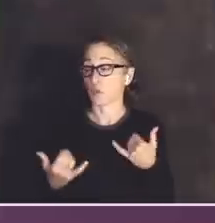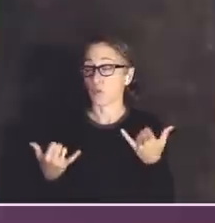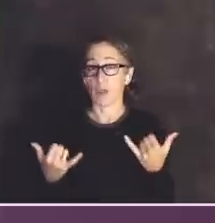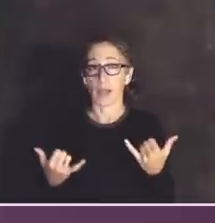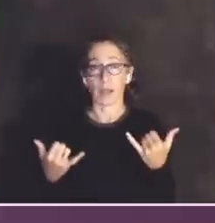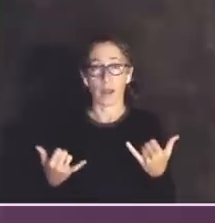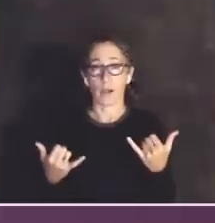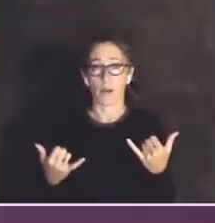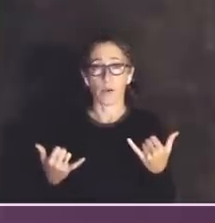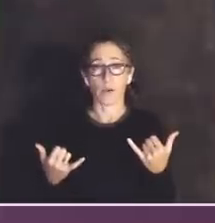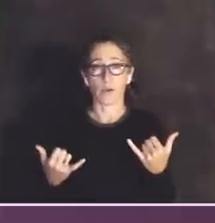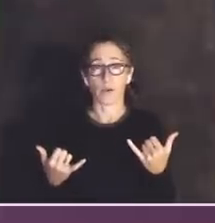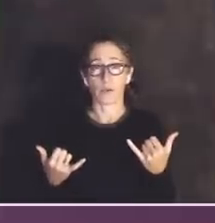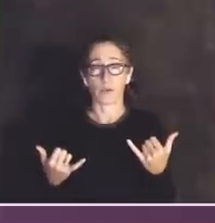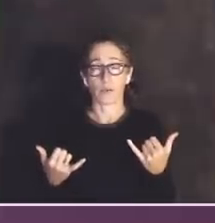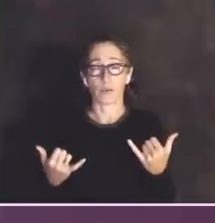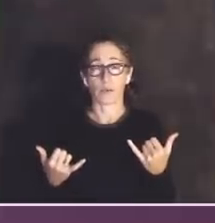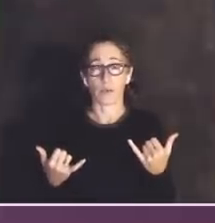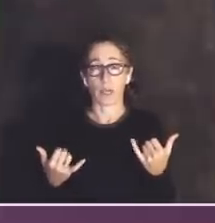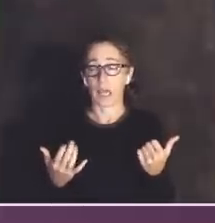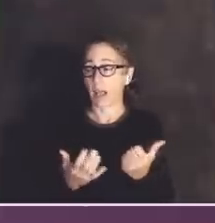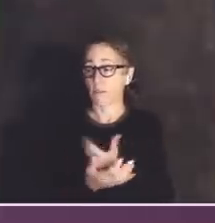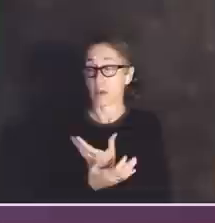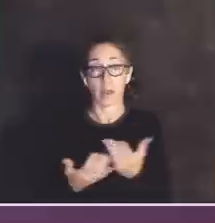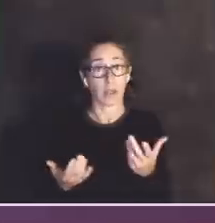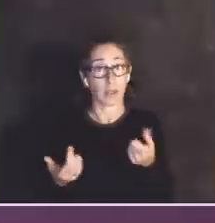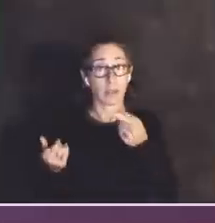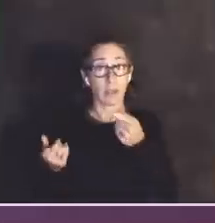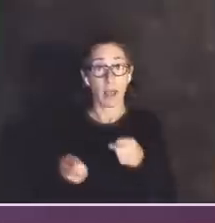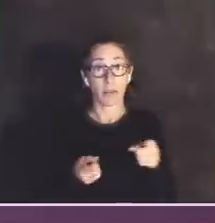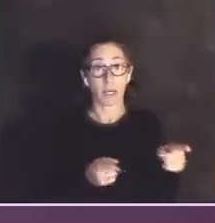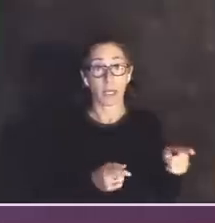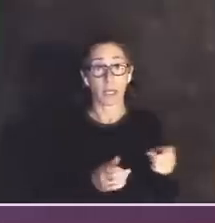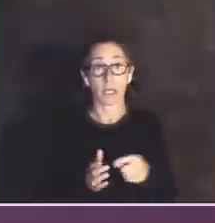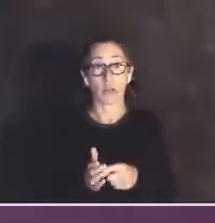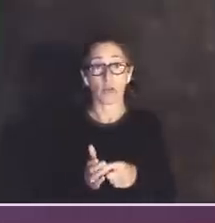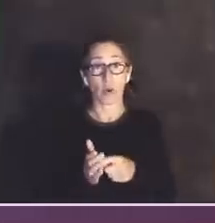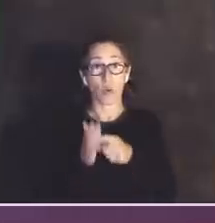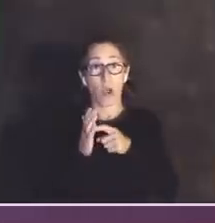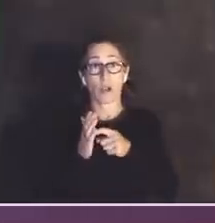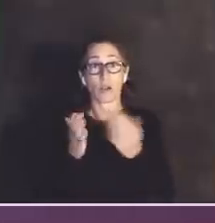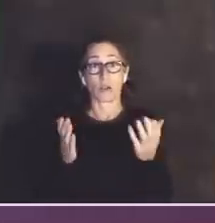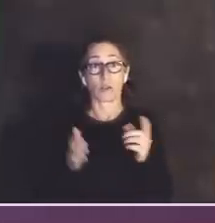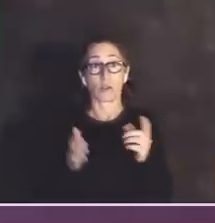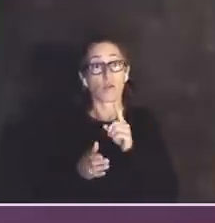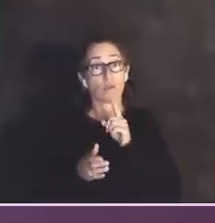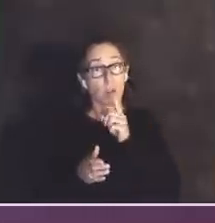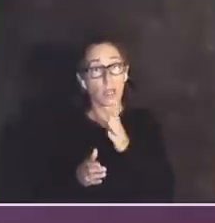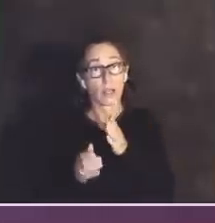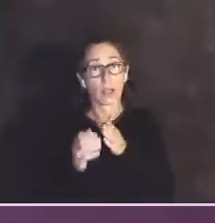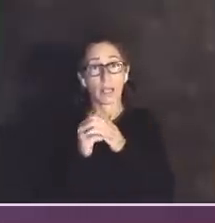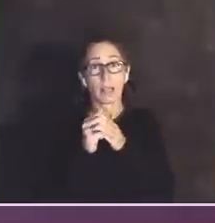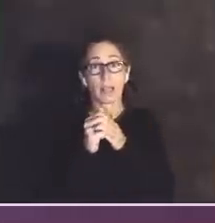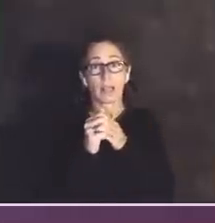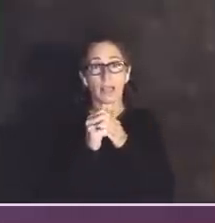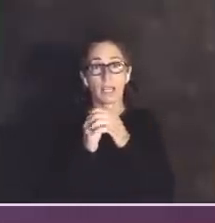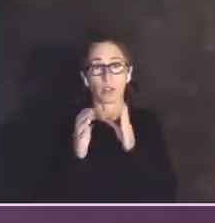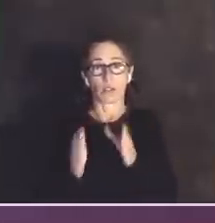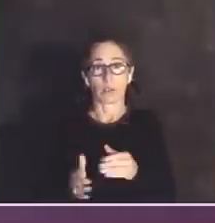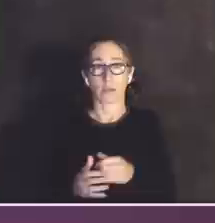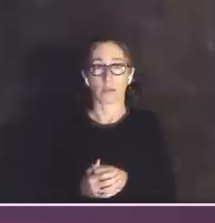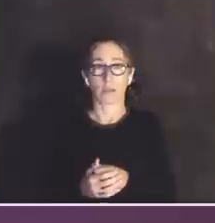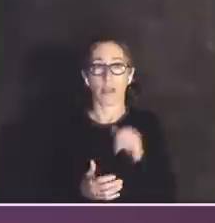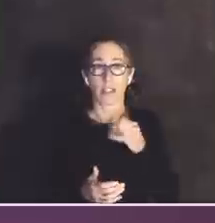demands true and real leadership. And that's why we're about to elect Joe